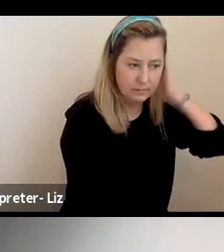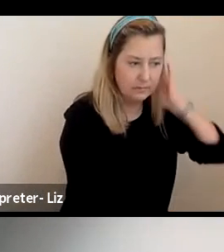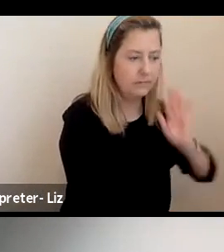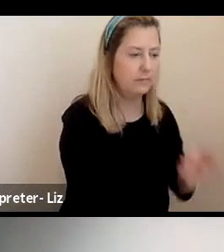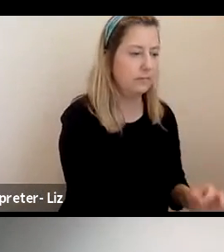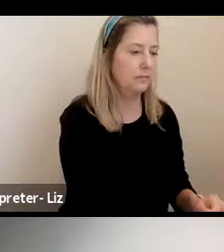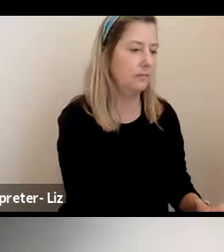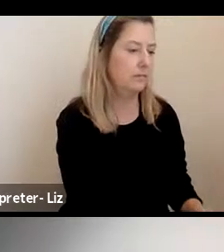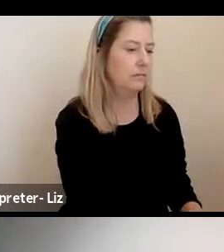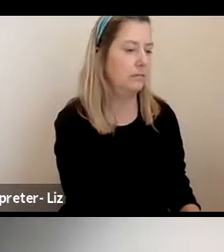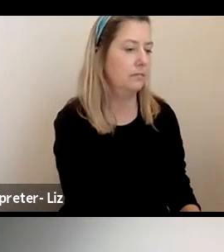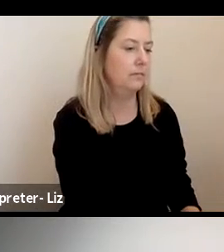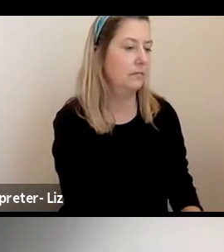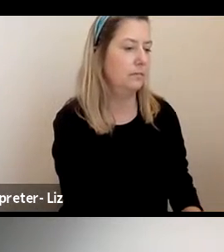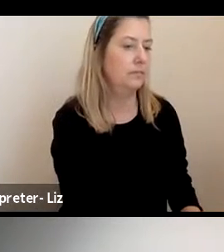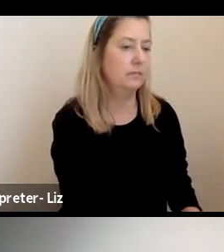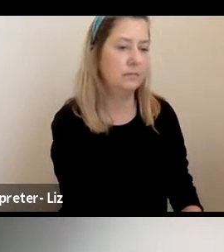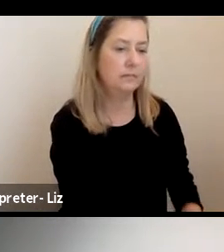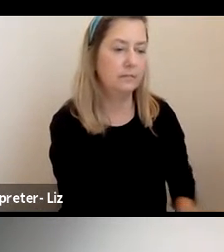Joanne?